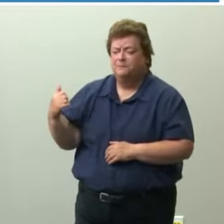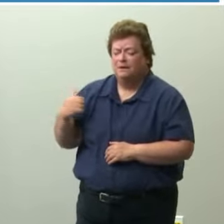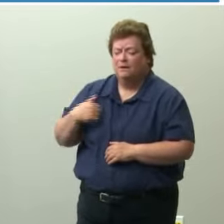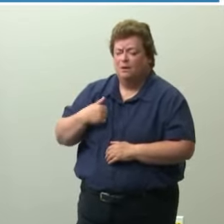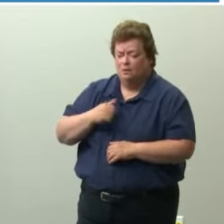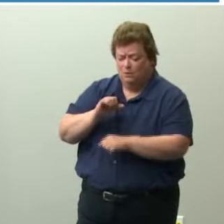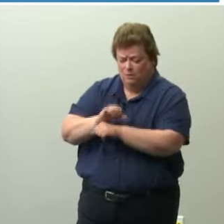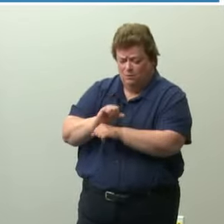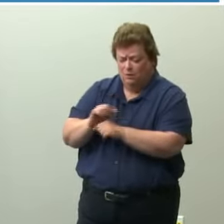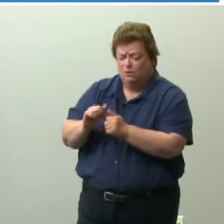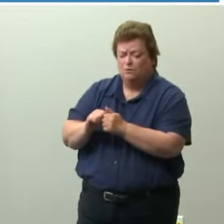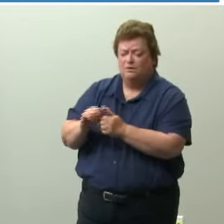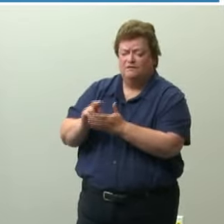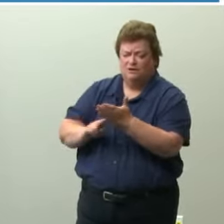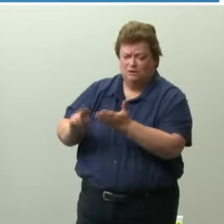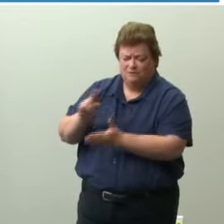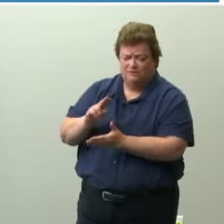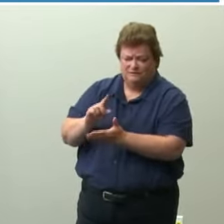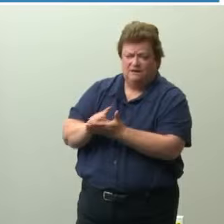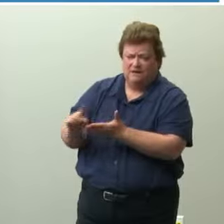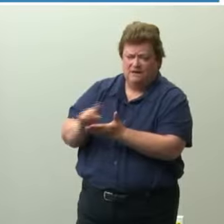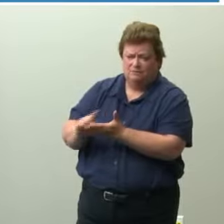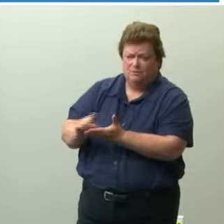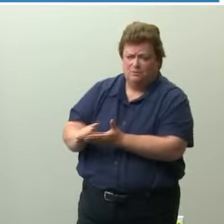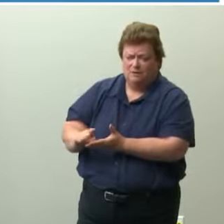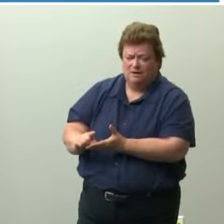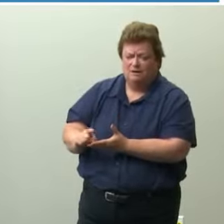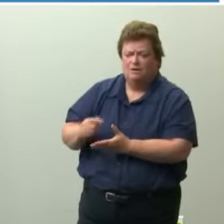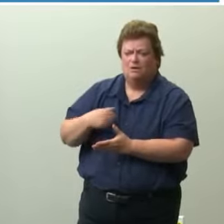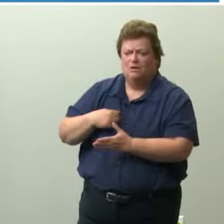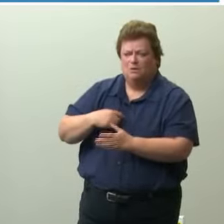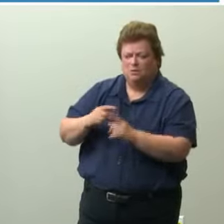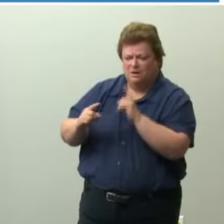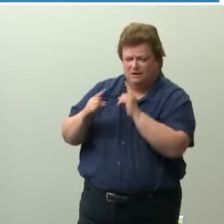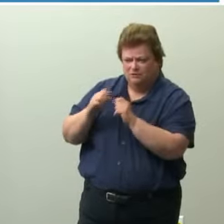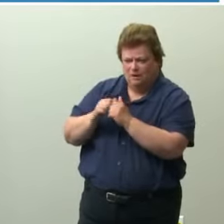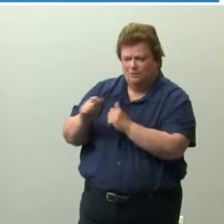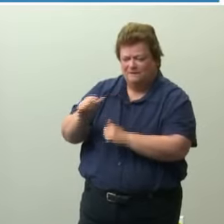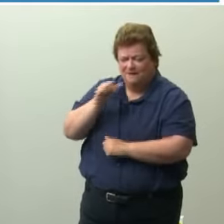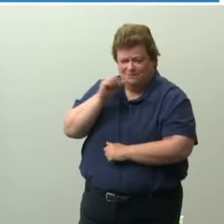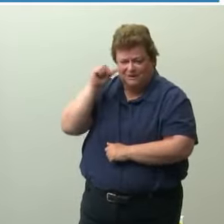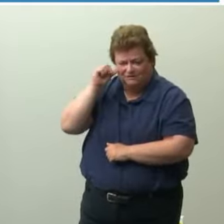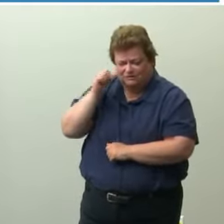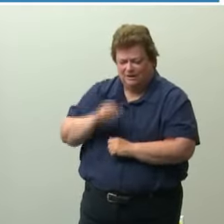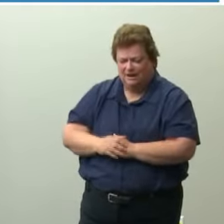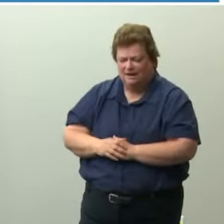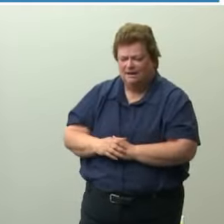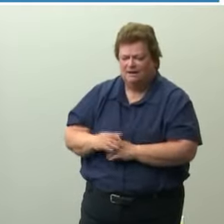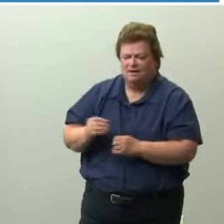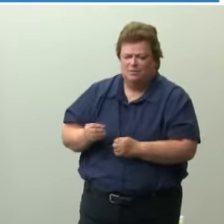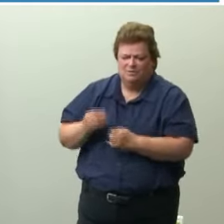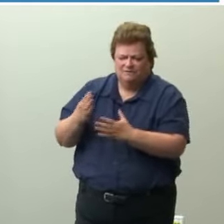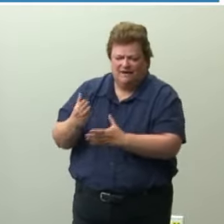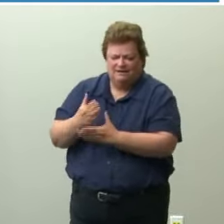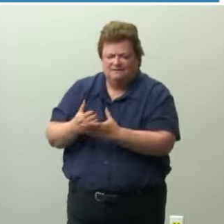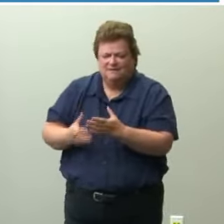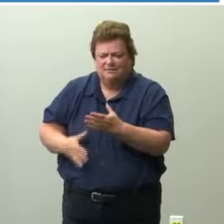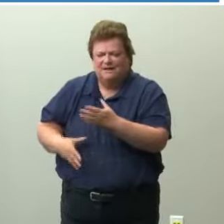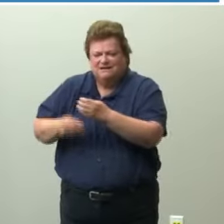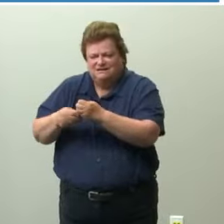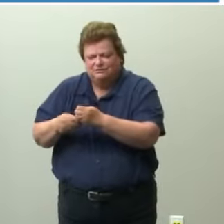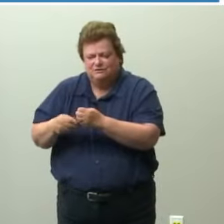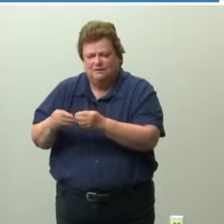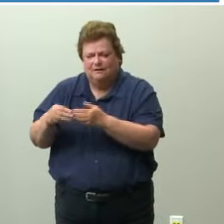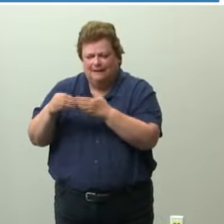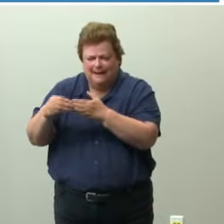with the university on a weekly basis, and we had a conversation yesterday and provided some additional guidance to